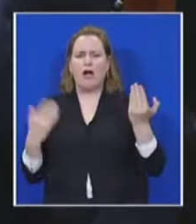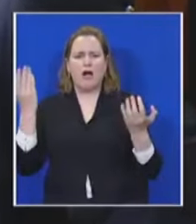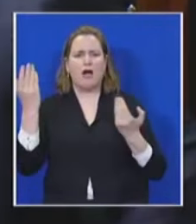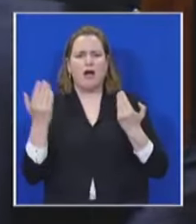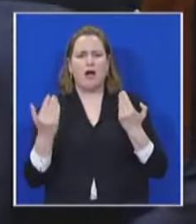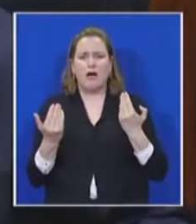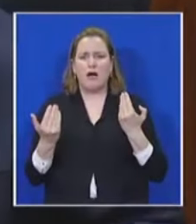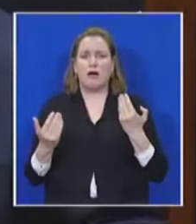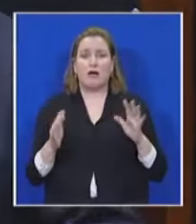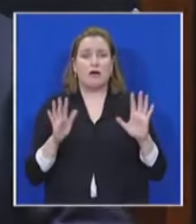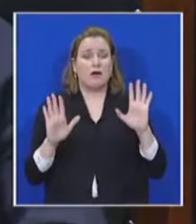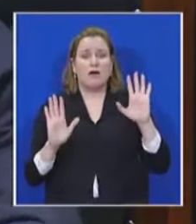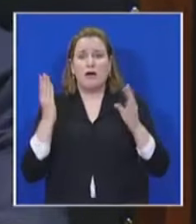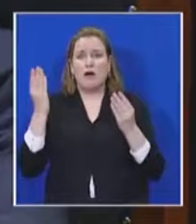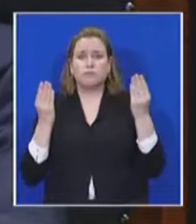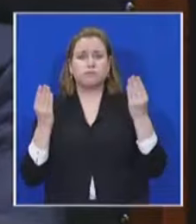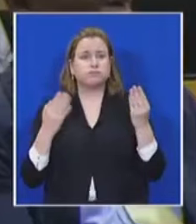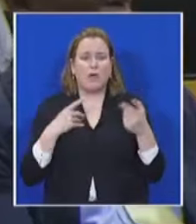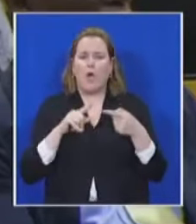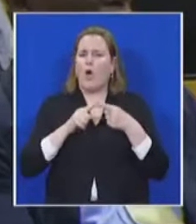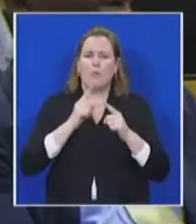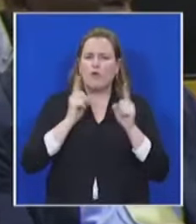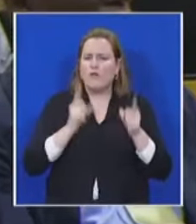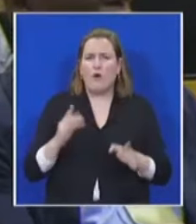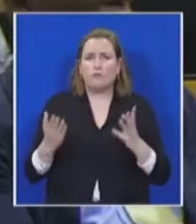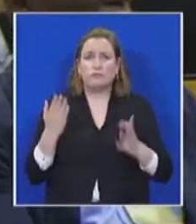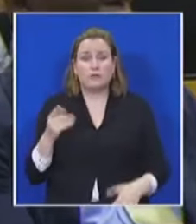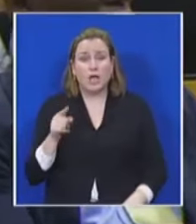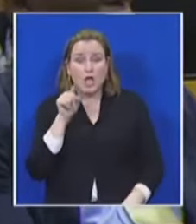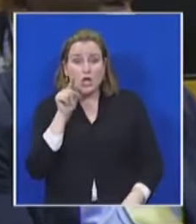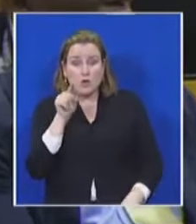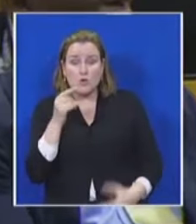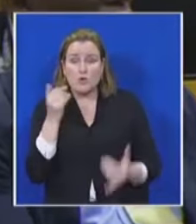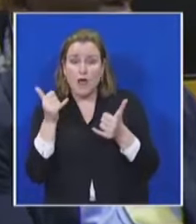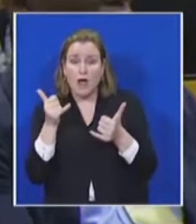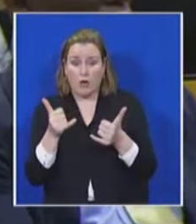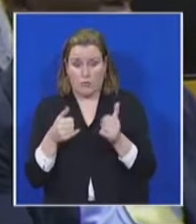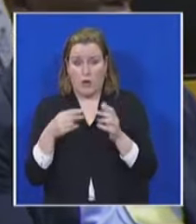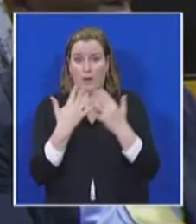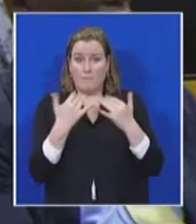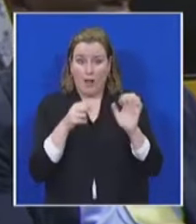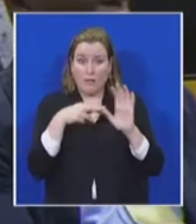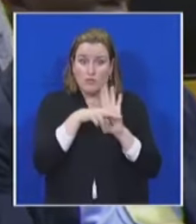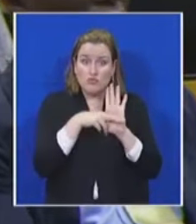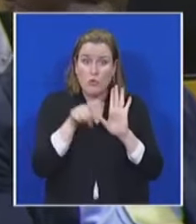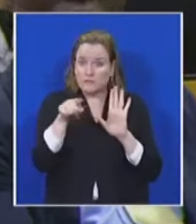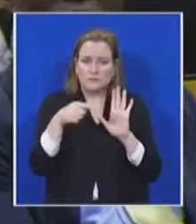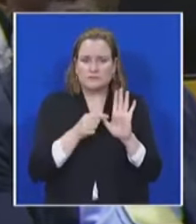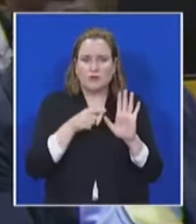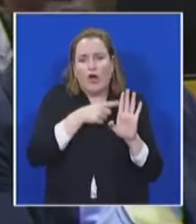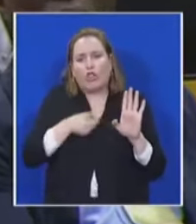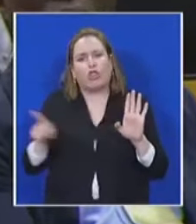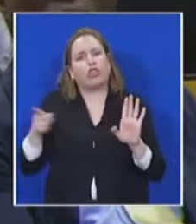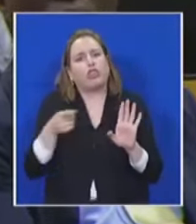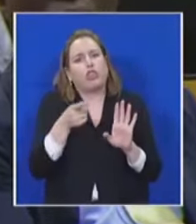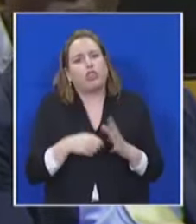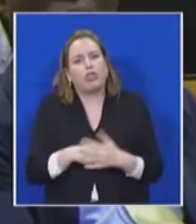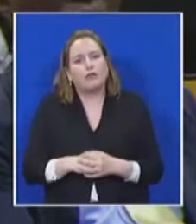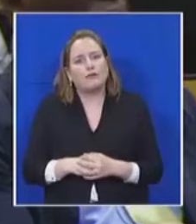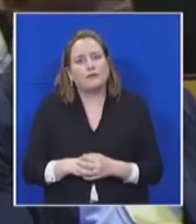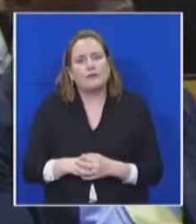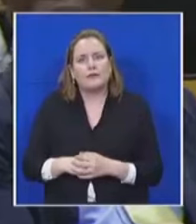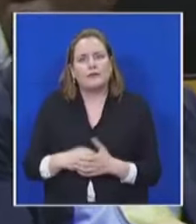you are Point of order. outside the rules of Parliament Of at the order. moment. I want to tell you Point of that we